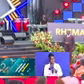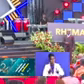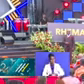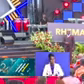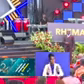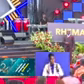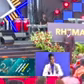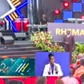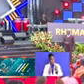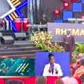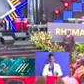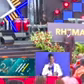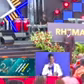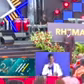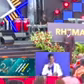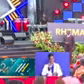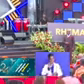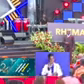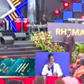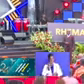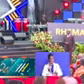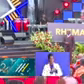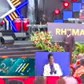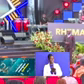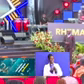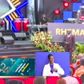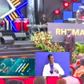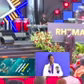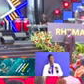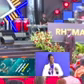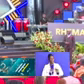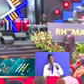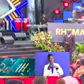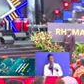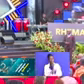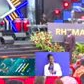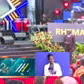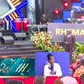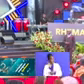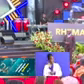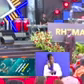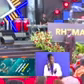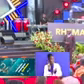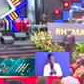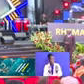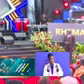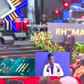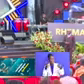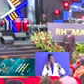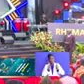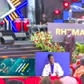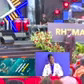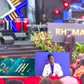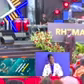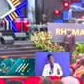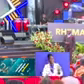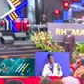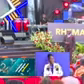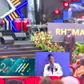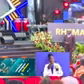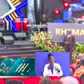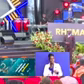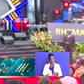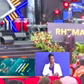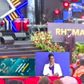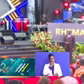born as a Nazareth nothing good can come out of you you hear things like can anyone come out